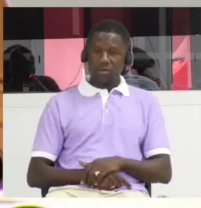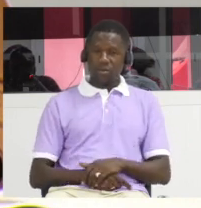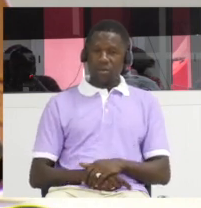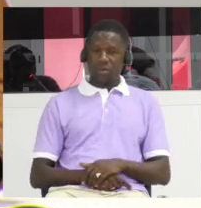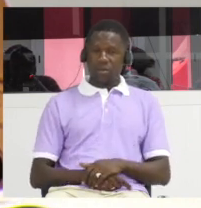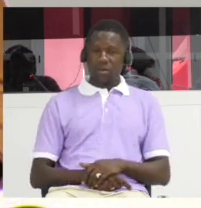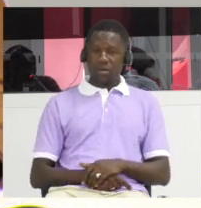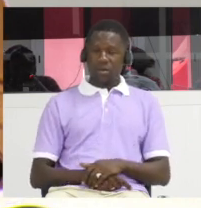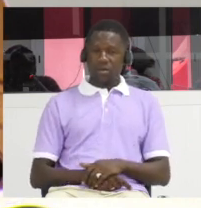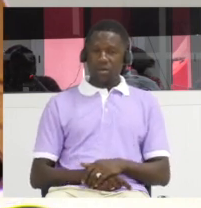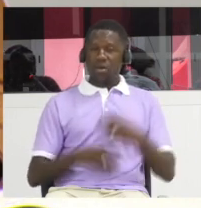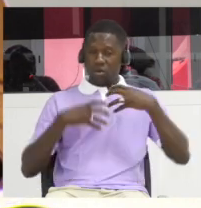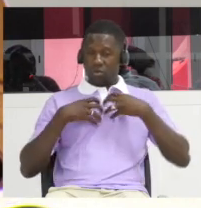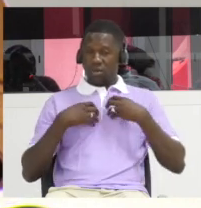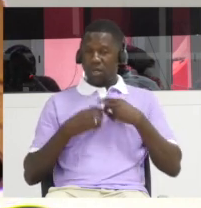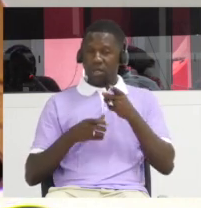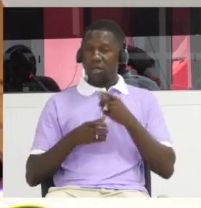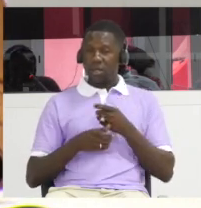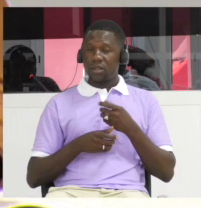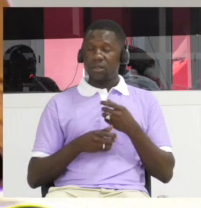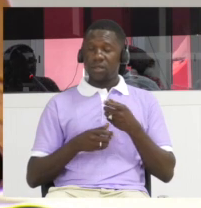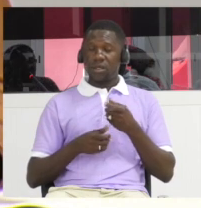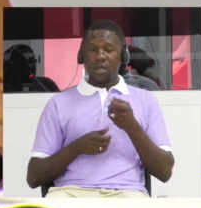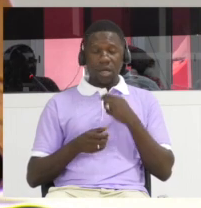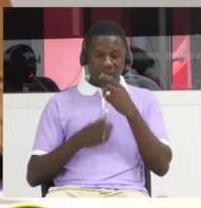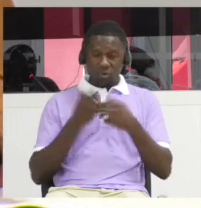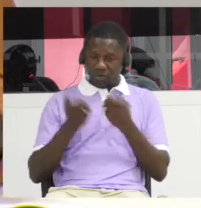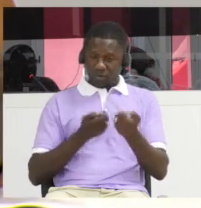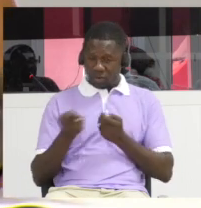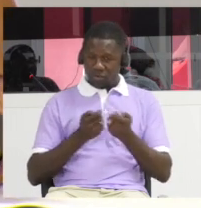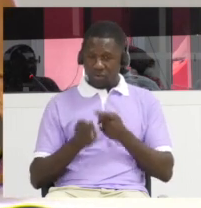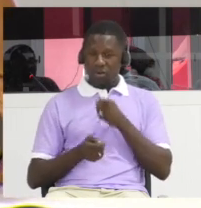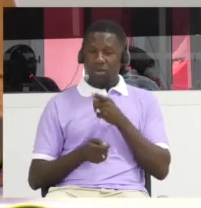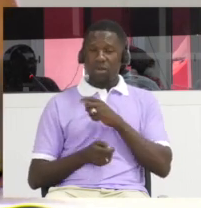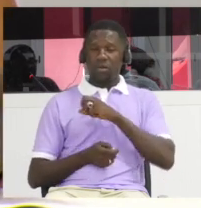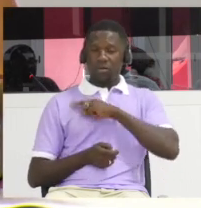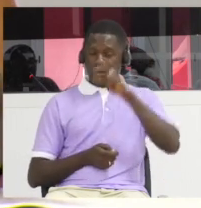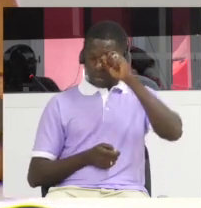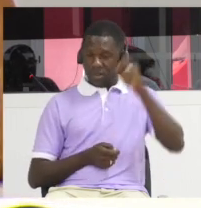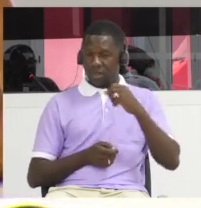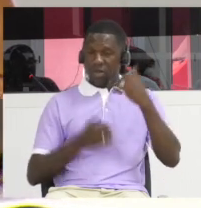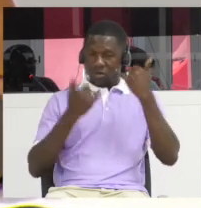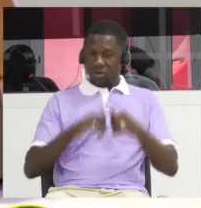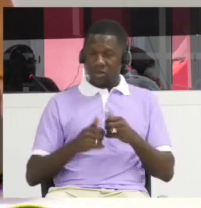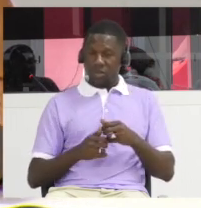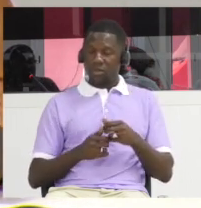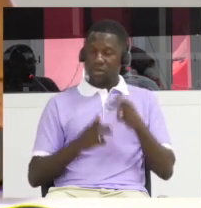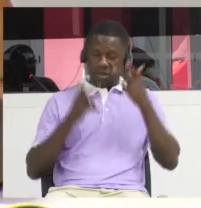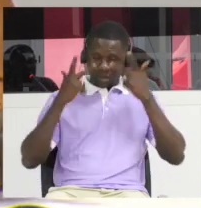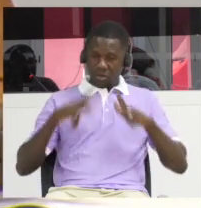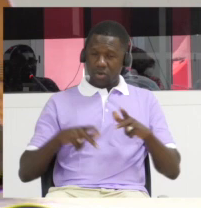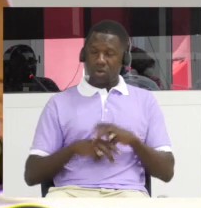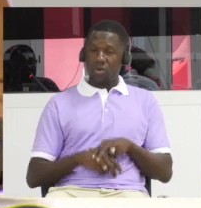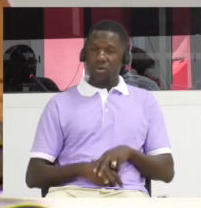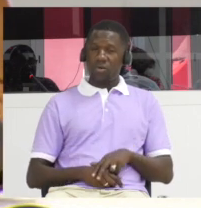claiming that he has been accused of corruption. He lost the case. I'm not sure how others will perceive, but to me, for example,